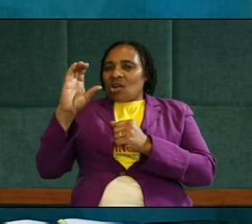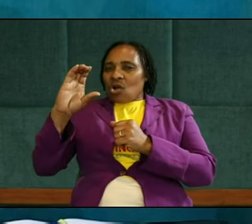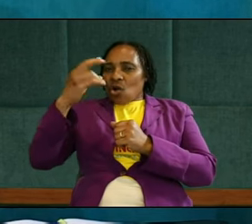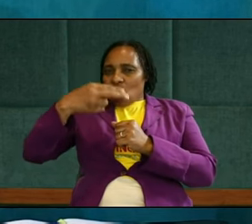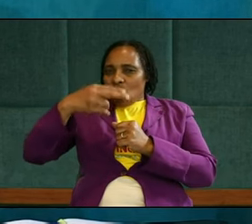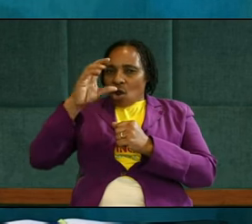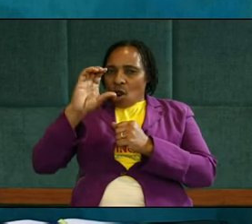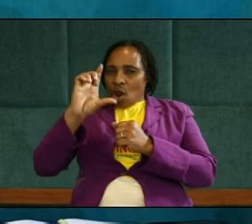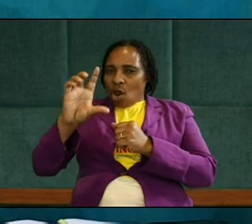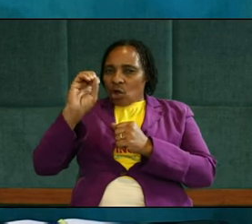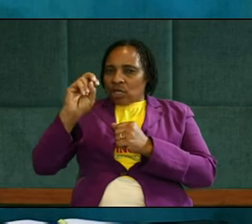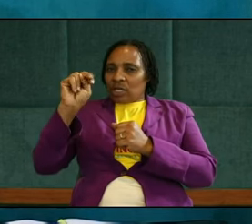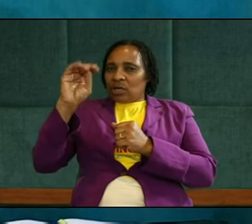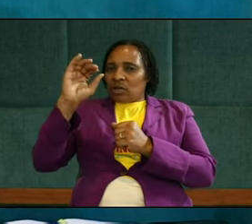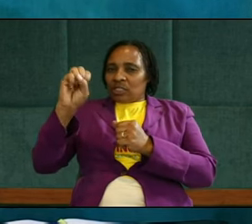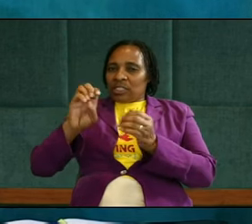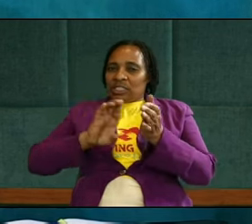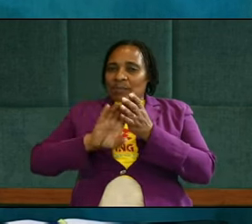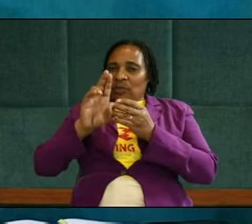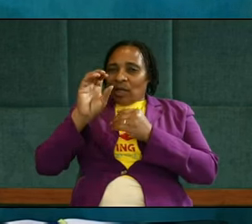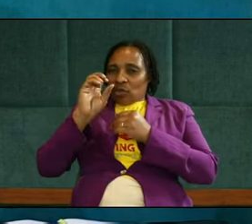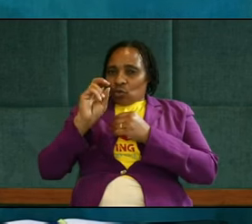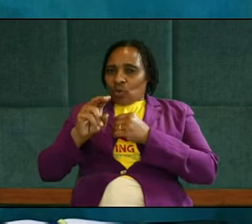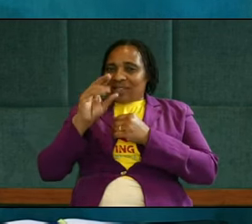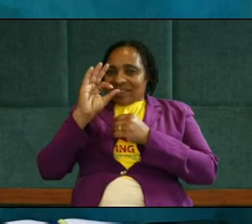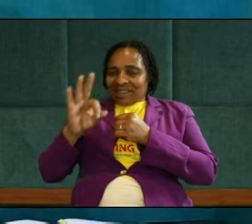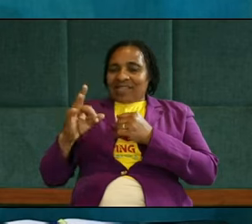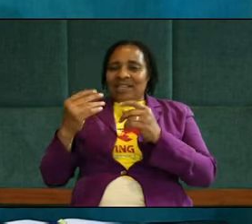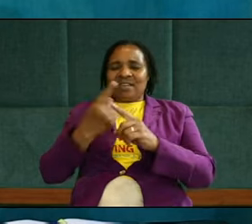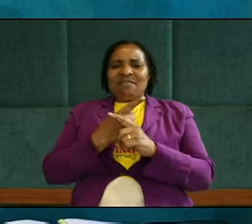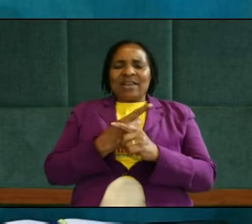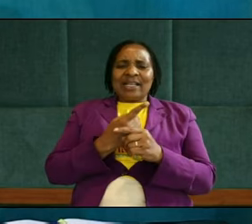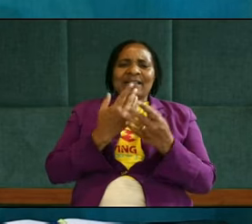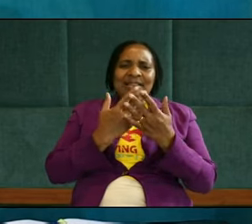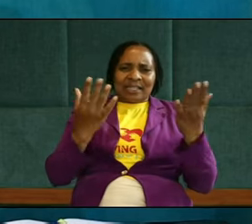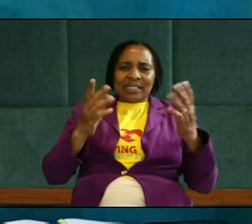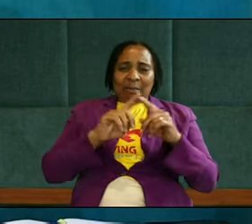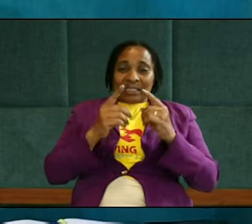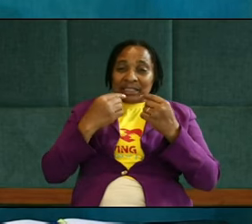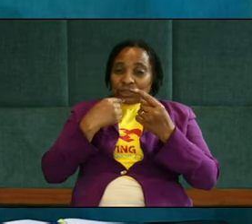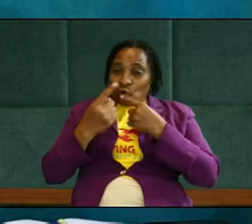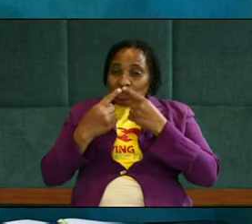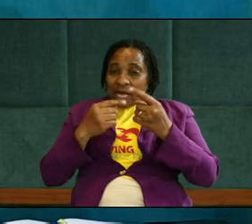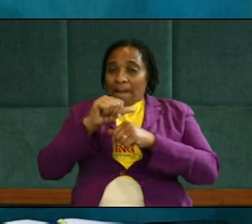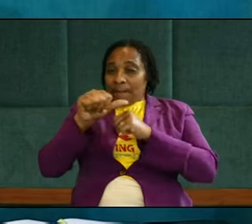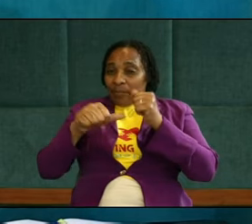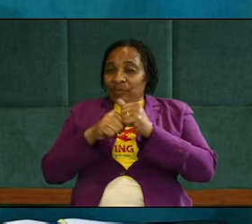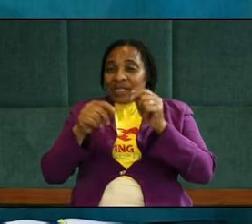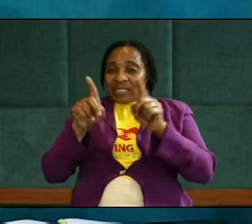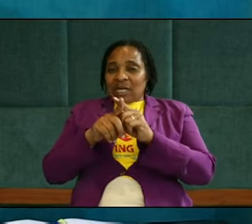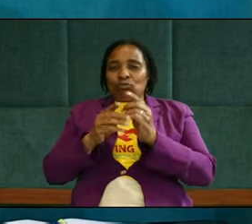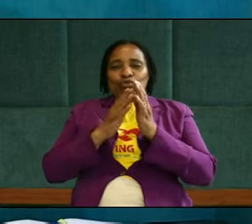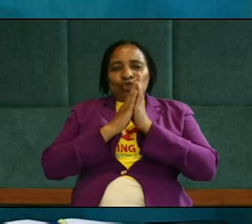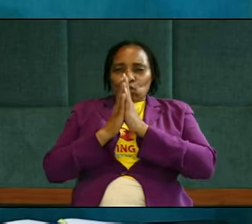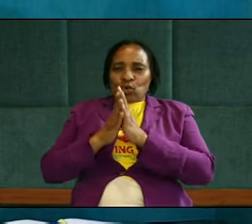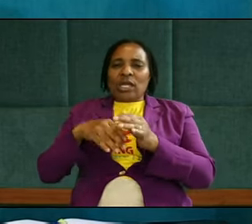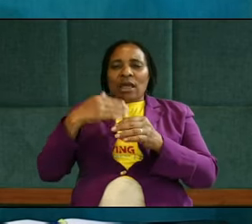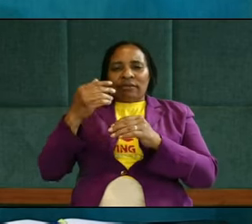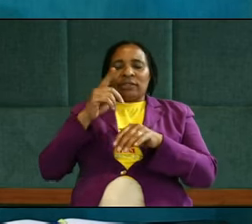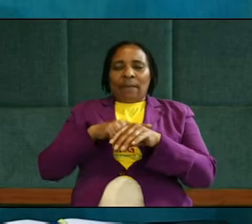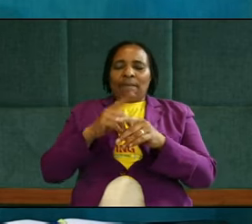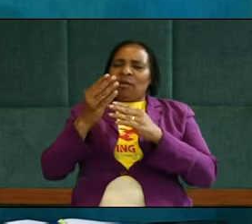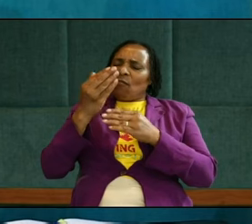33. Now, those are very two similar books in the Bible. They literally just tell the same story over and over. But before we get into the